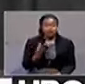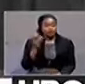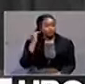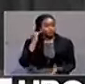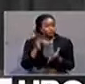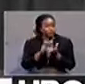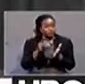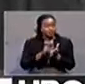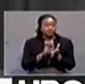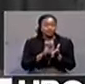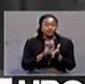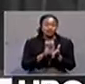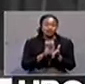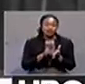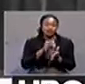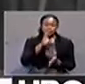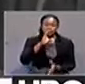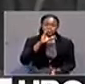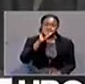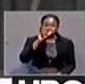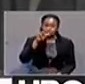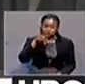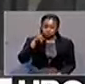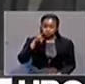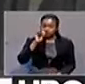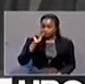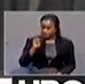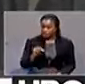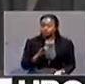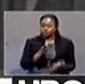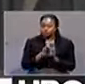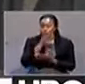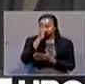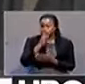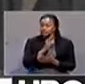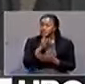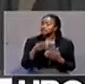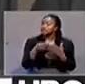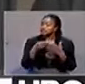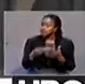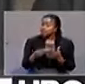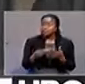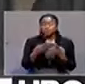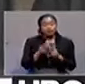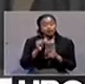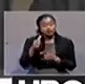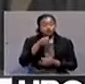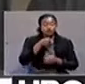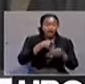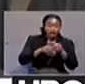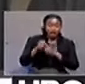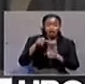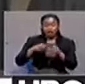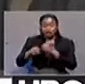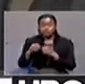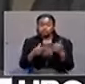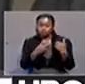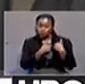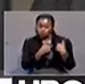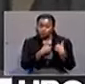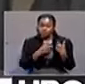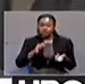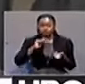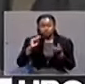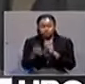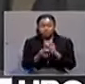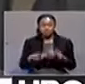Kizitoranga was a religious leader, but he played the role of changing